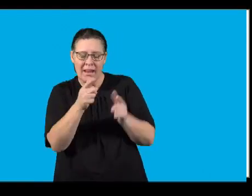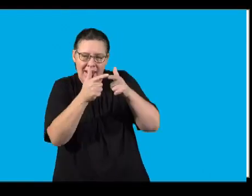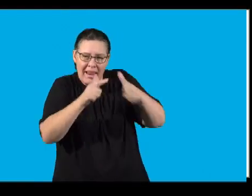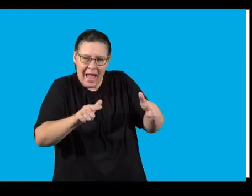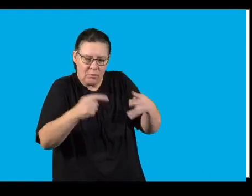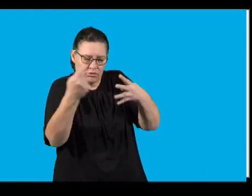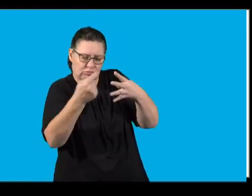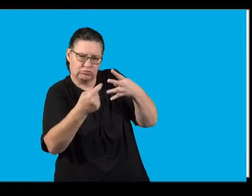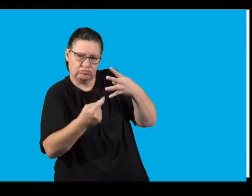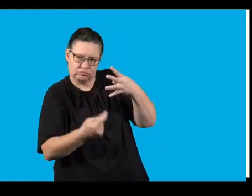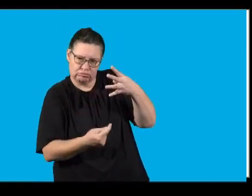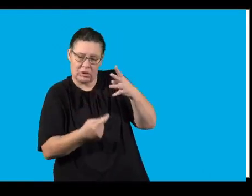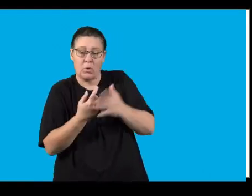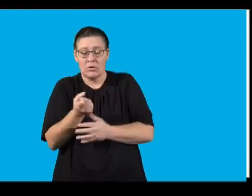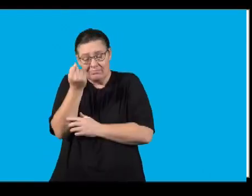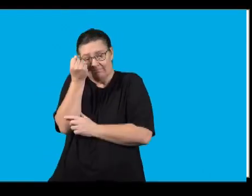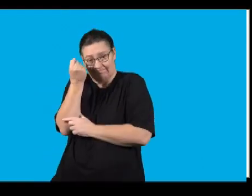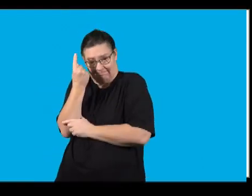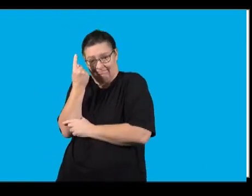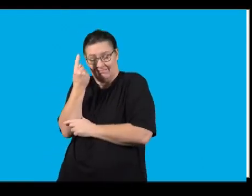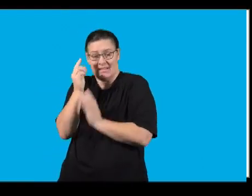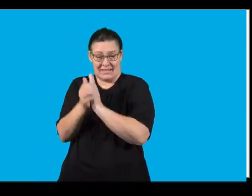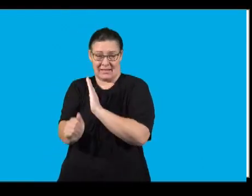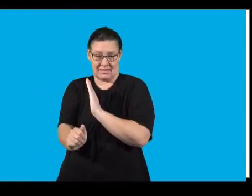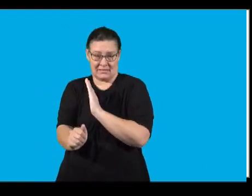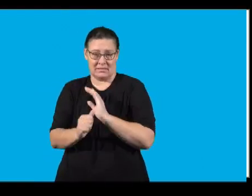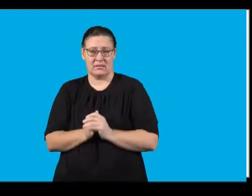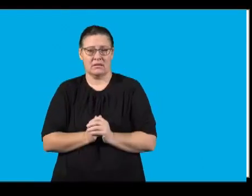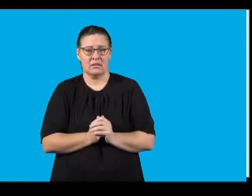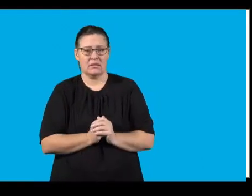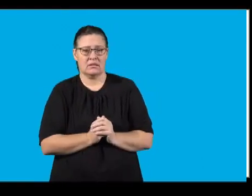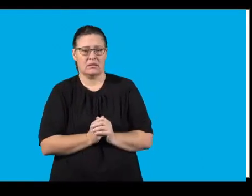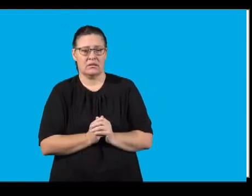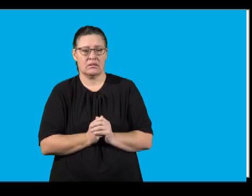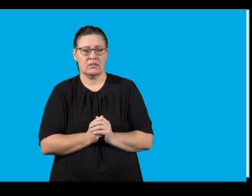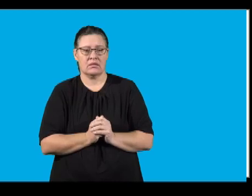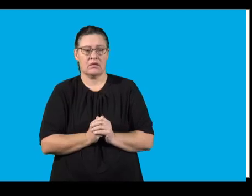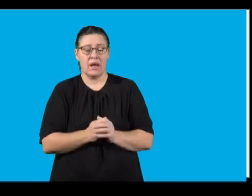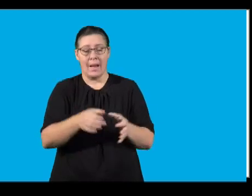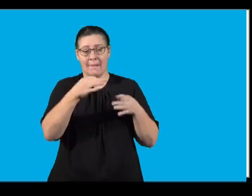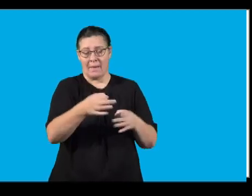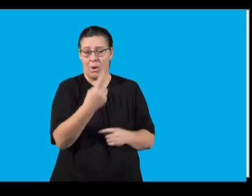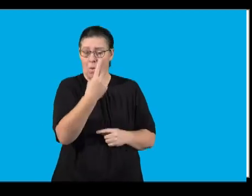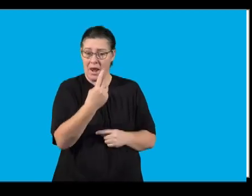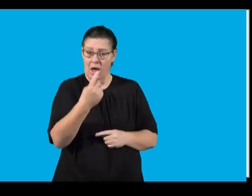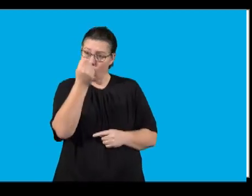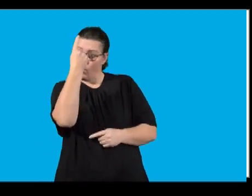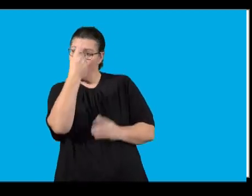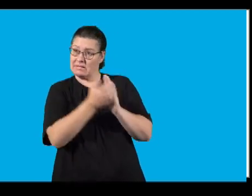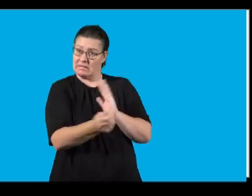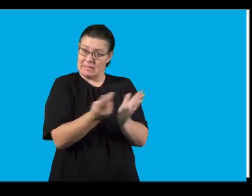language features as well as comprehension skills. Now please take note, not comprehension skills for your paper 1, all